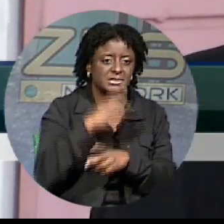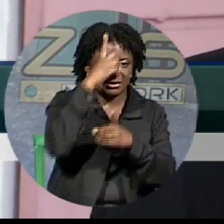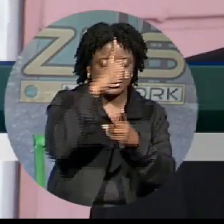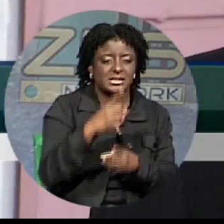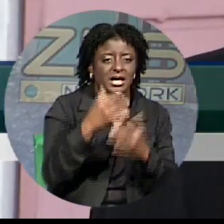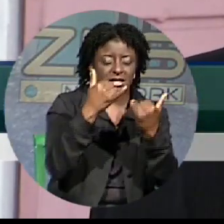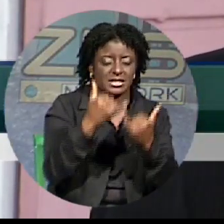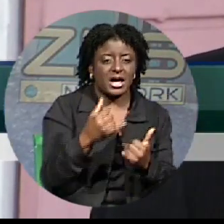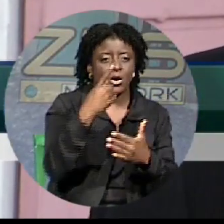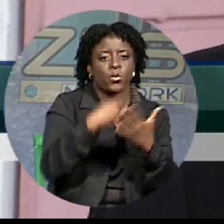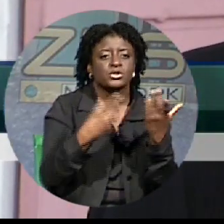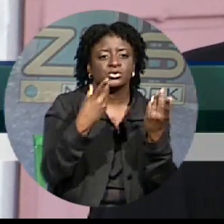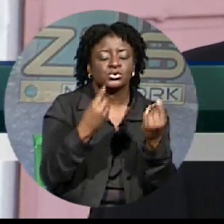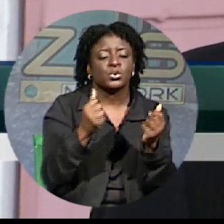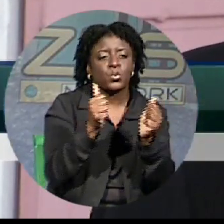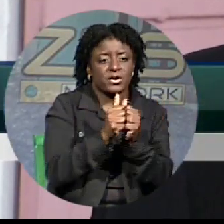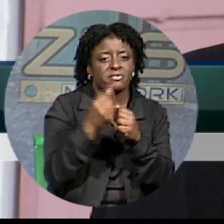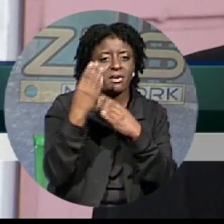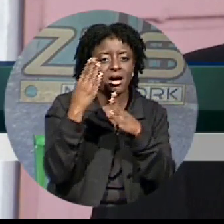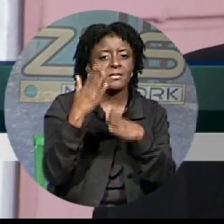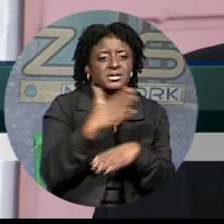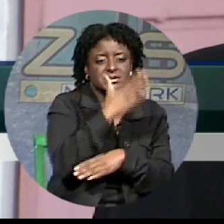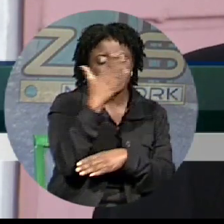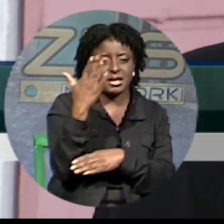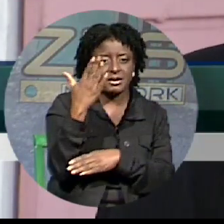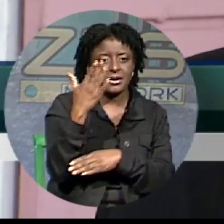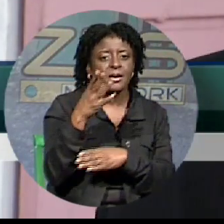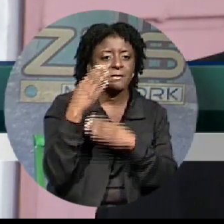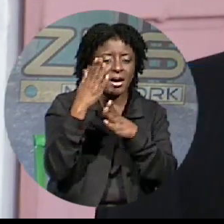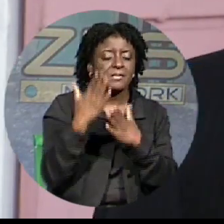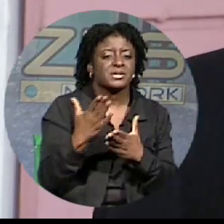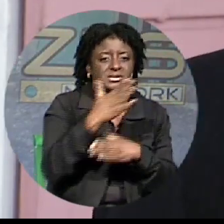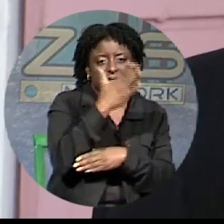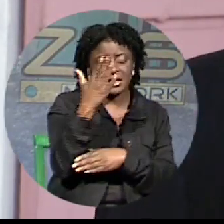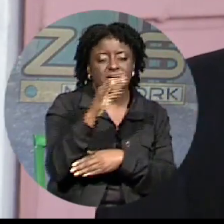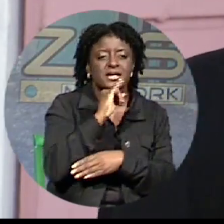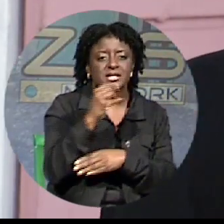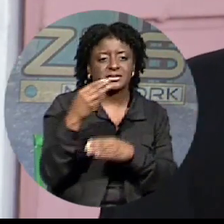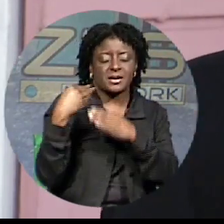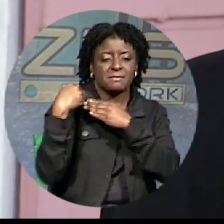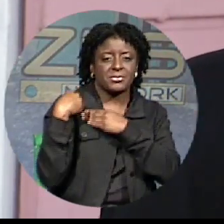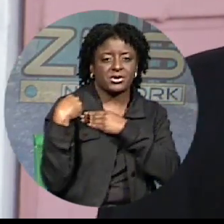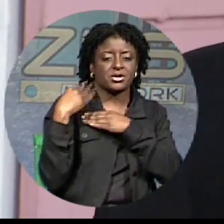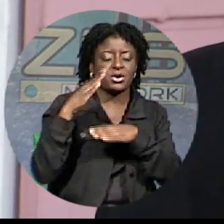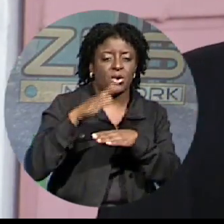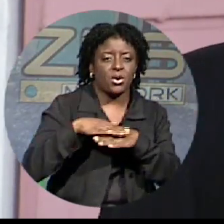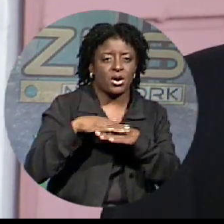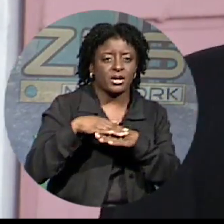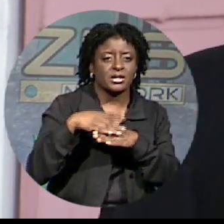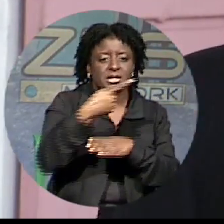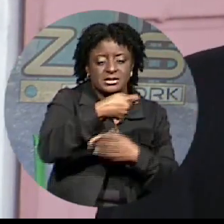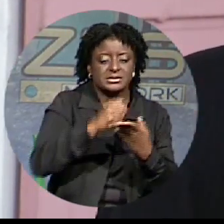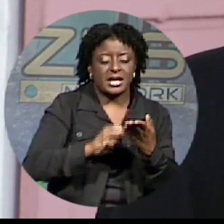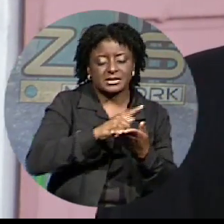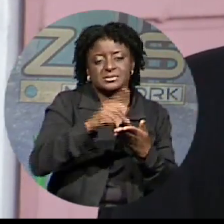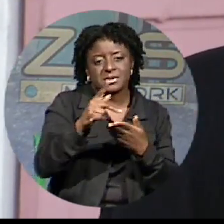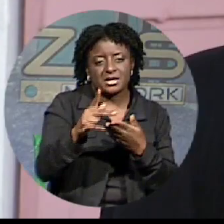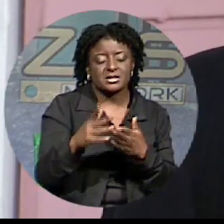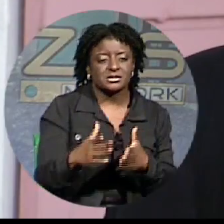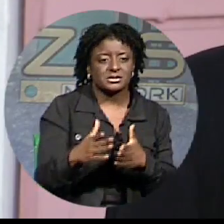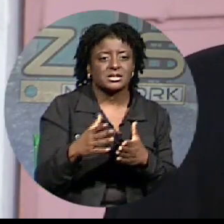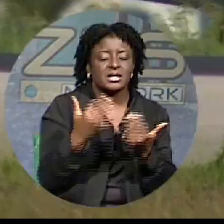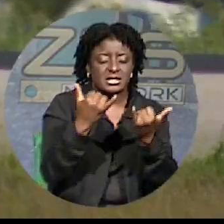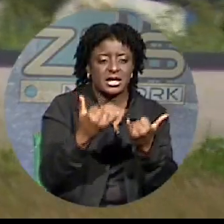a burden on the taxpayers, and it's been a burden for a long time. And, you know, sometimes these types of things have to happen to force you into making the